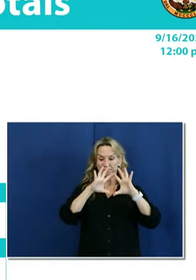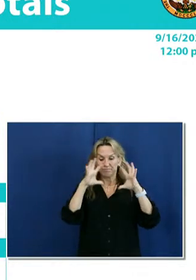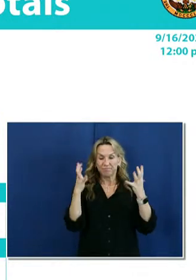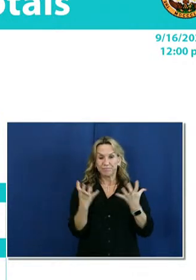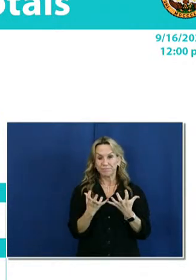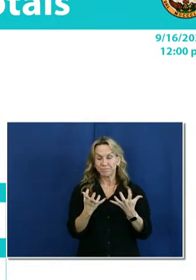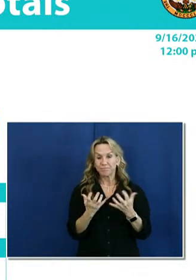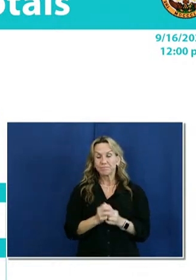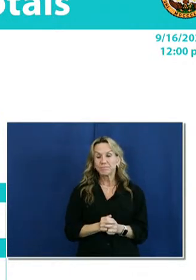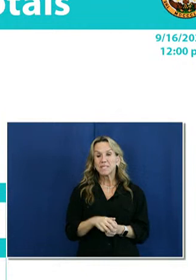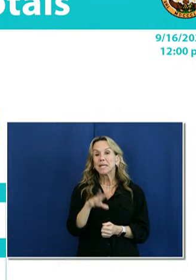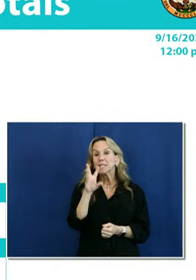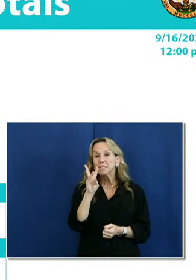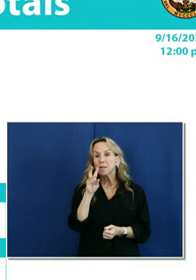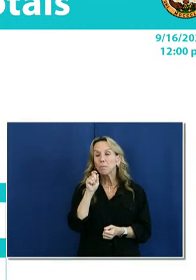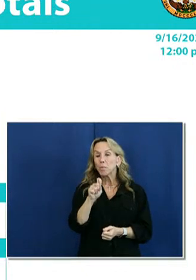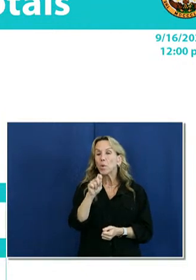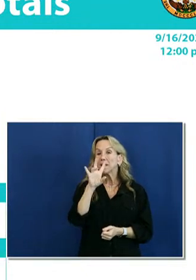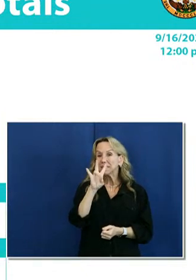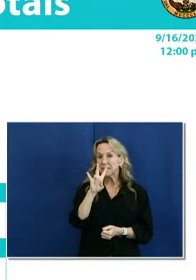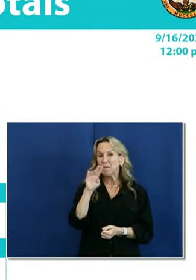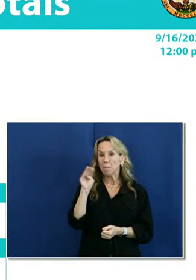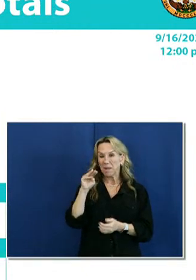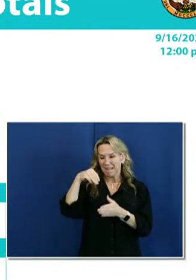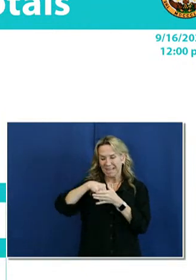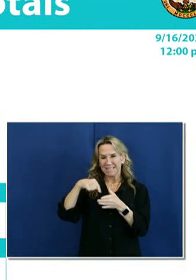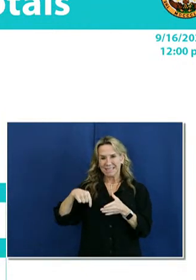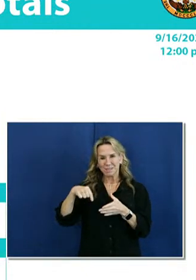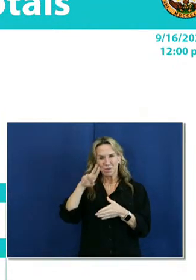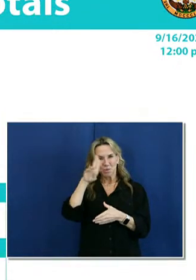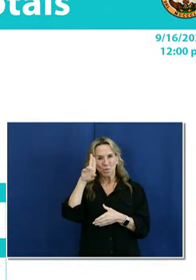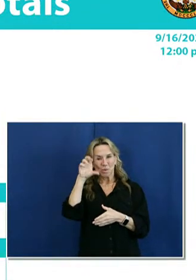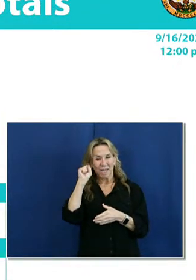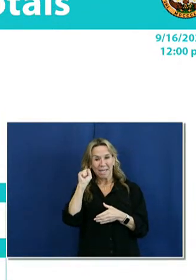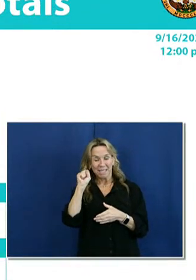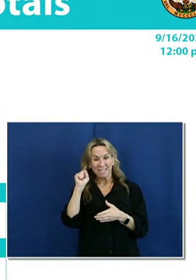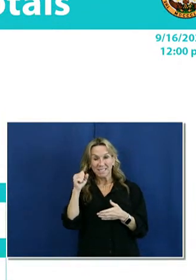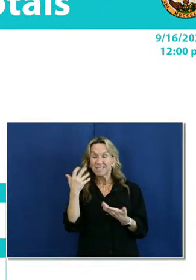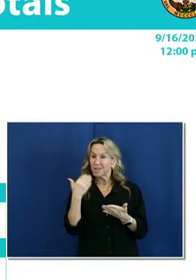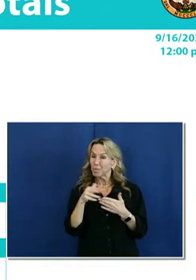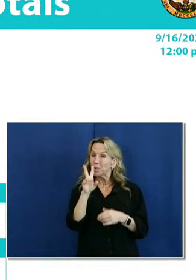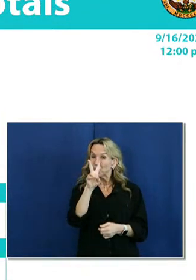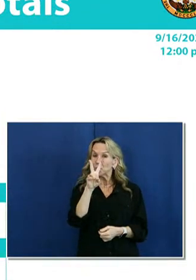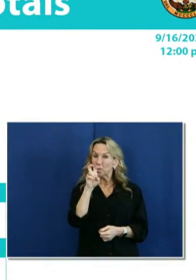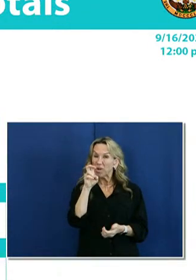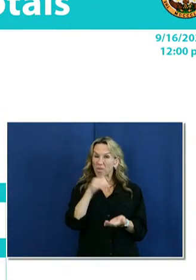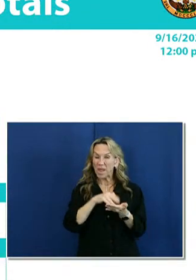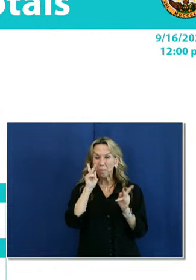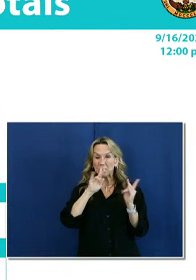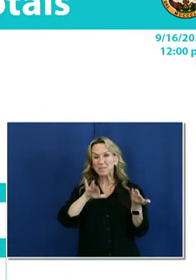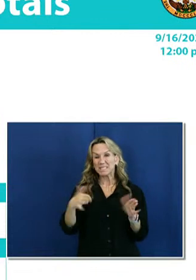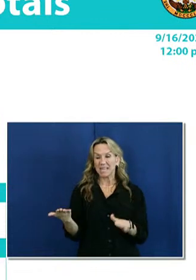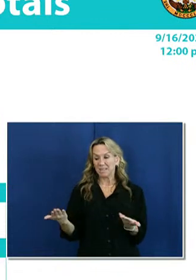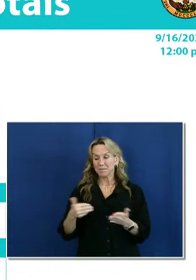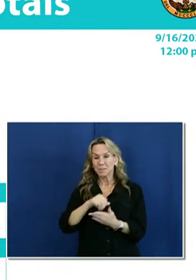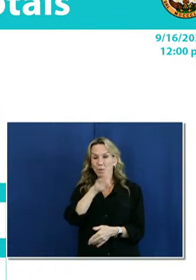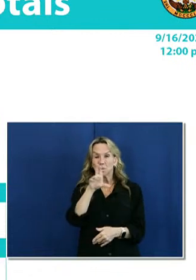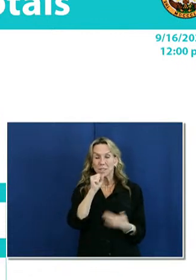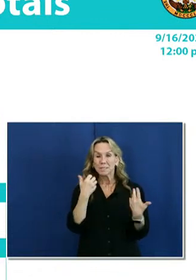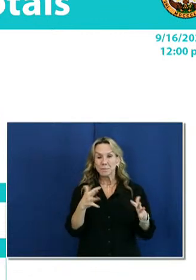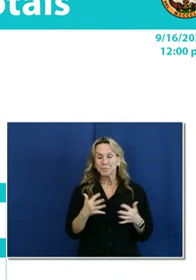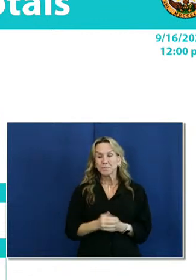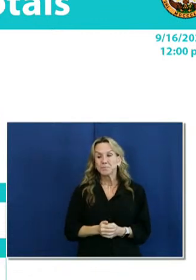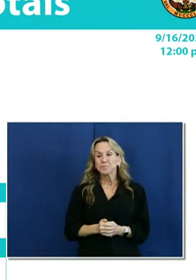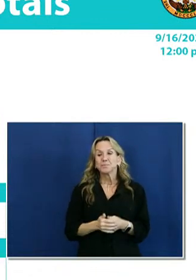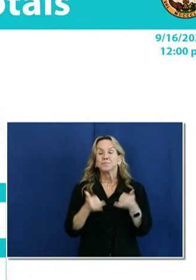over 6.7 million in the United States. That includes almost 200,000 deaths. Today's local